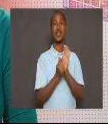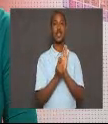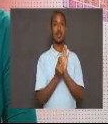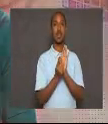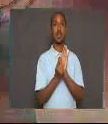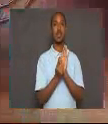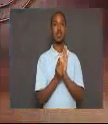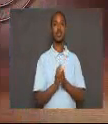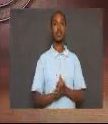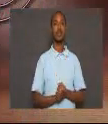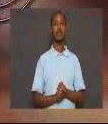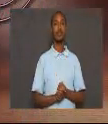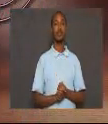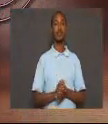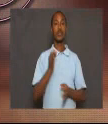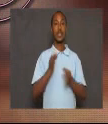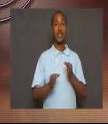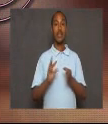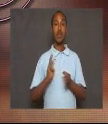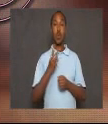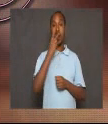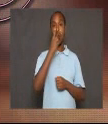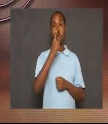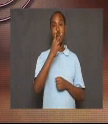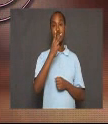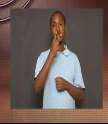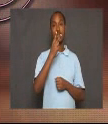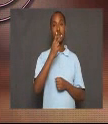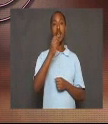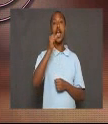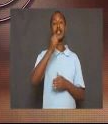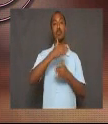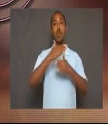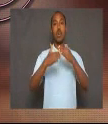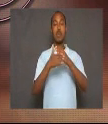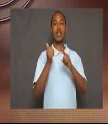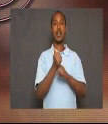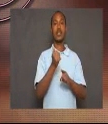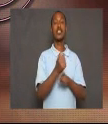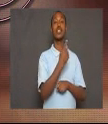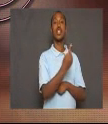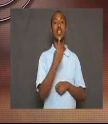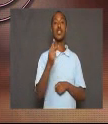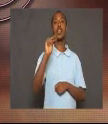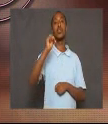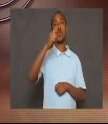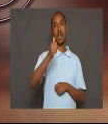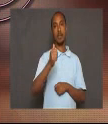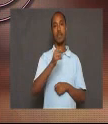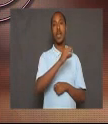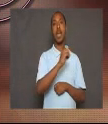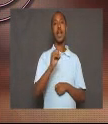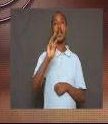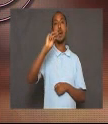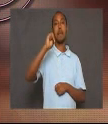example. If we look at the S-block metals, such as sodium